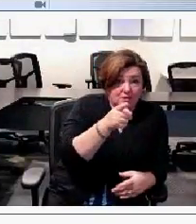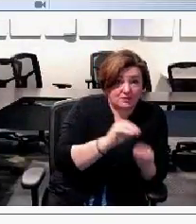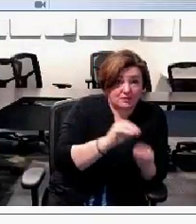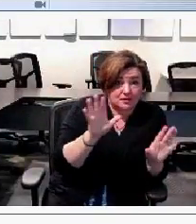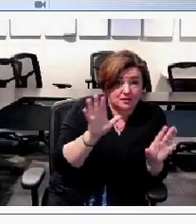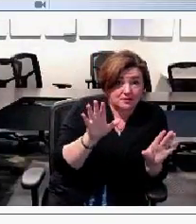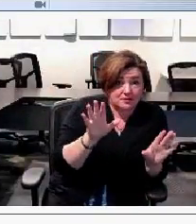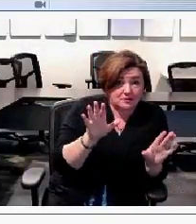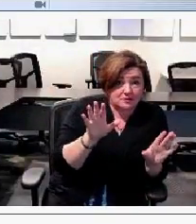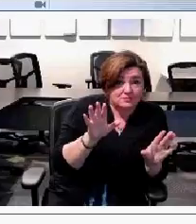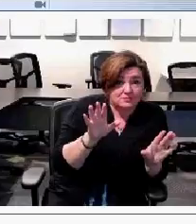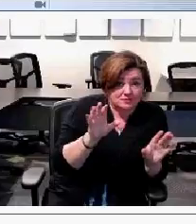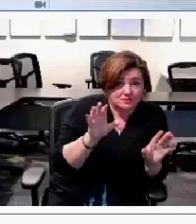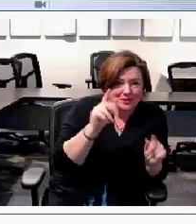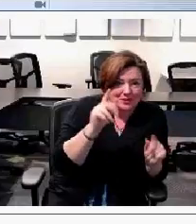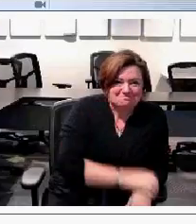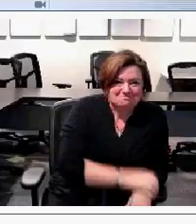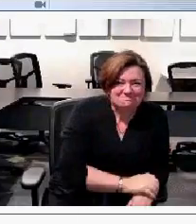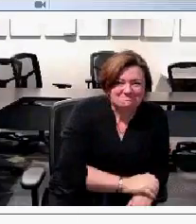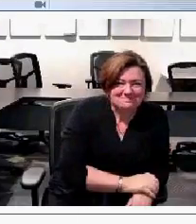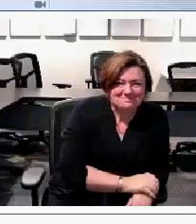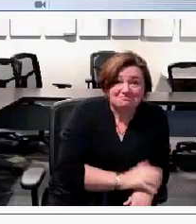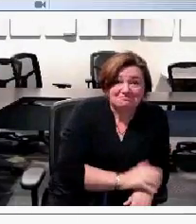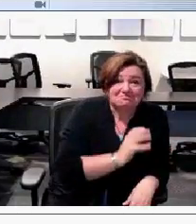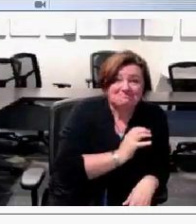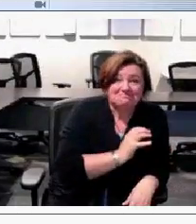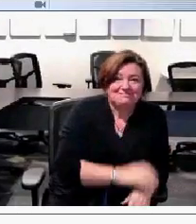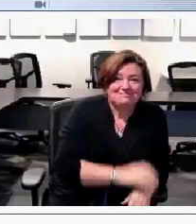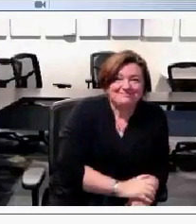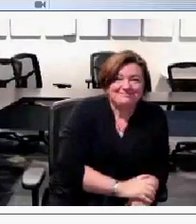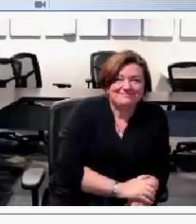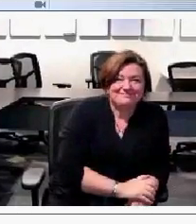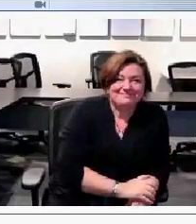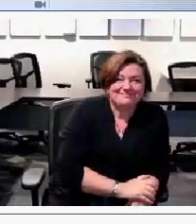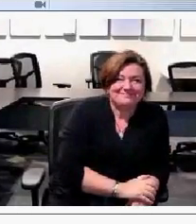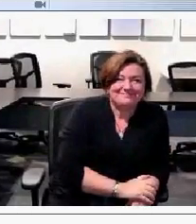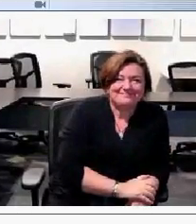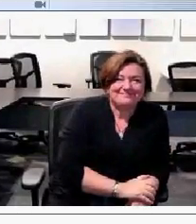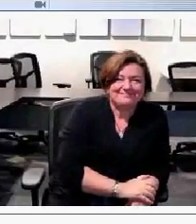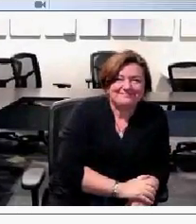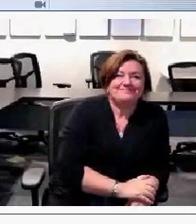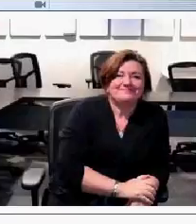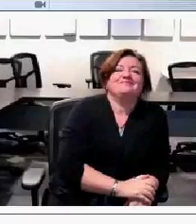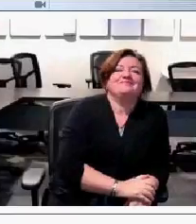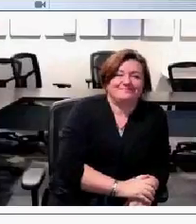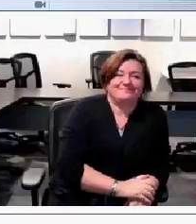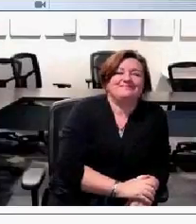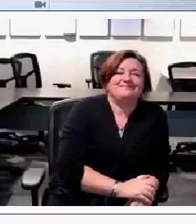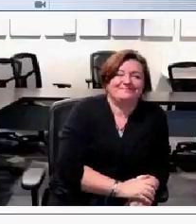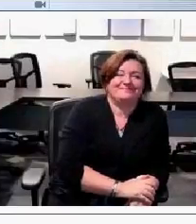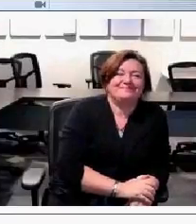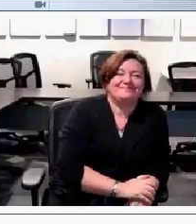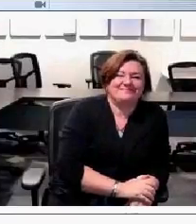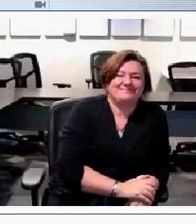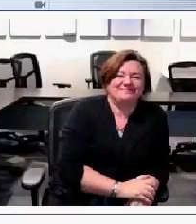You may have to click on it again. There we go. I'm sorry about, you know what? We're not touching anything on our